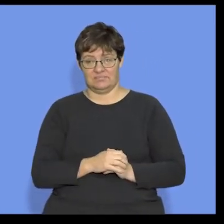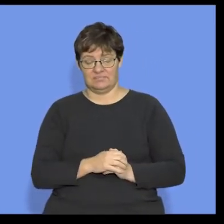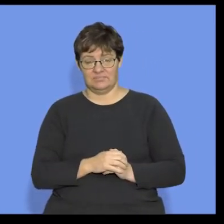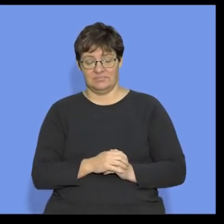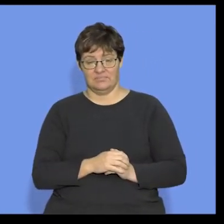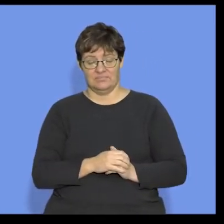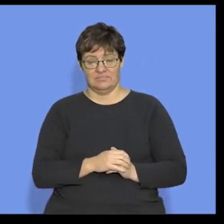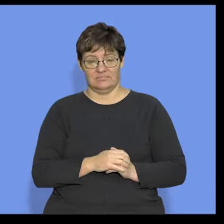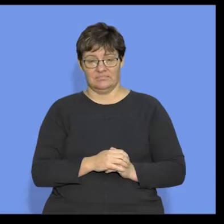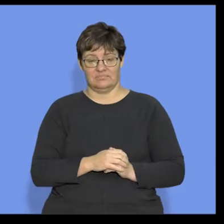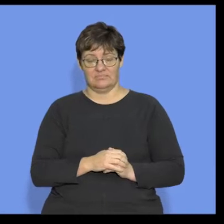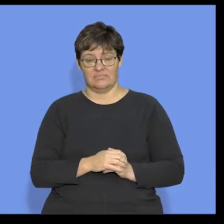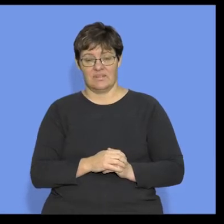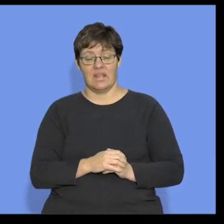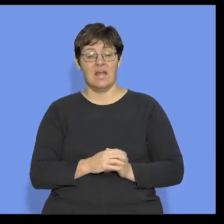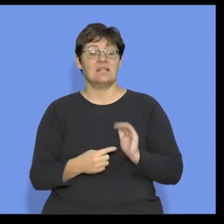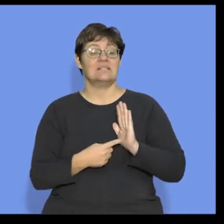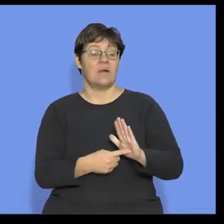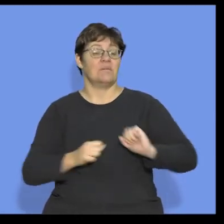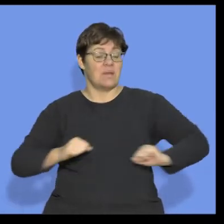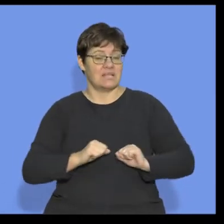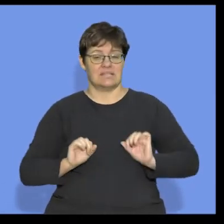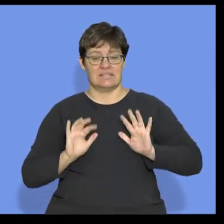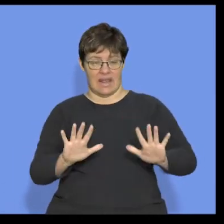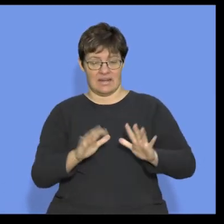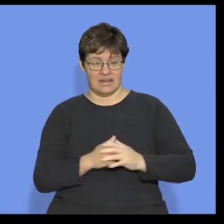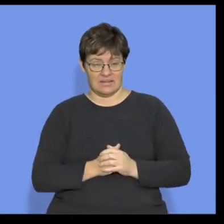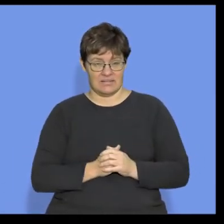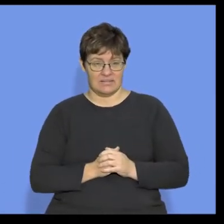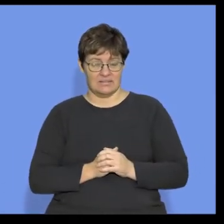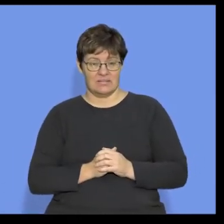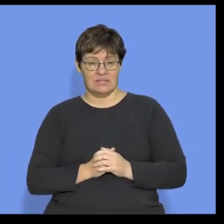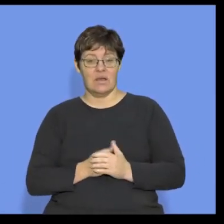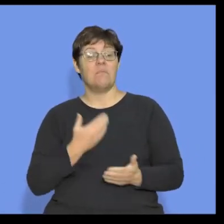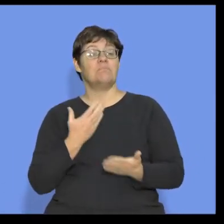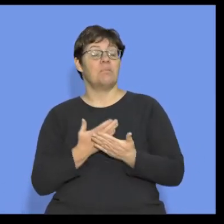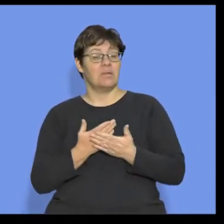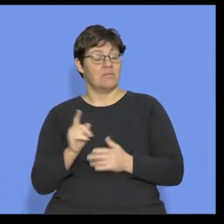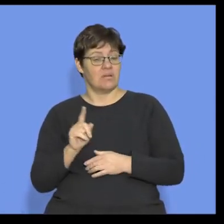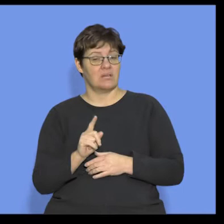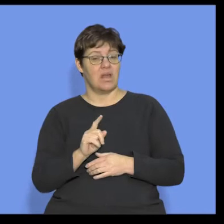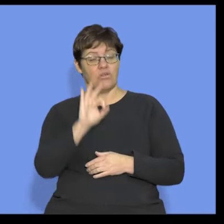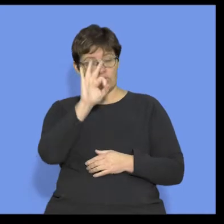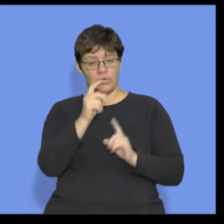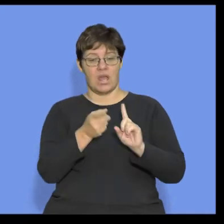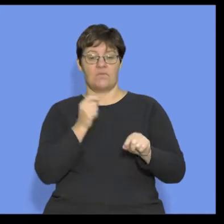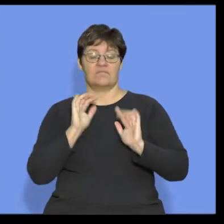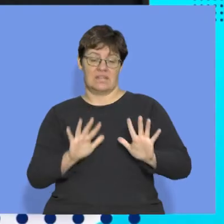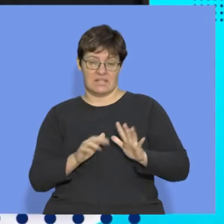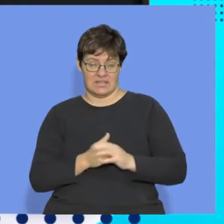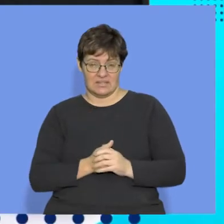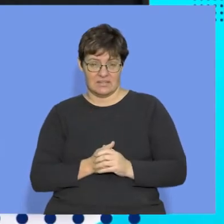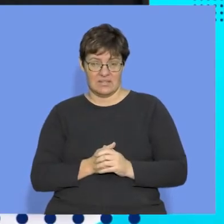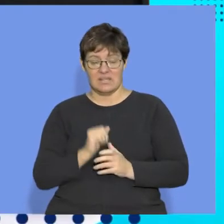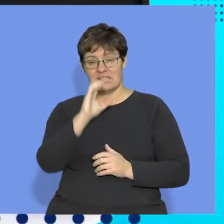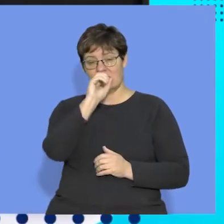balls. What is the sample space? 10. So the probability will be what? 3 out of 10,